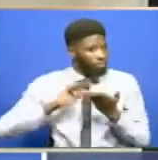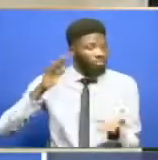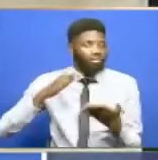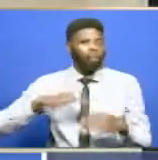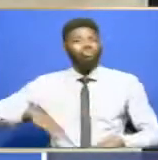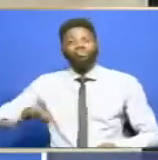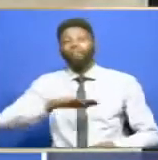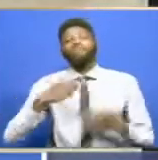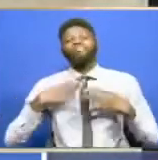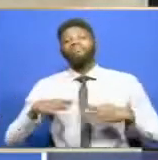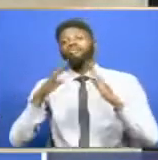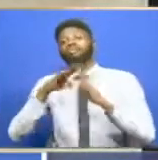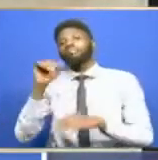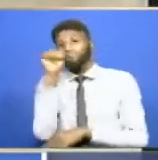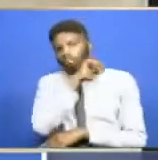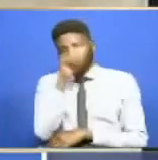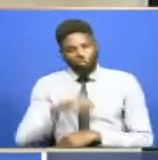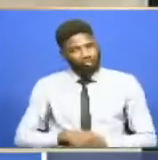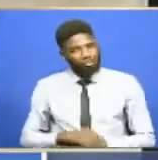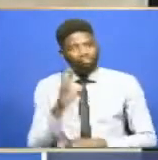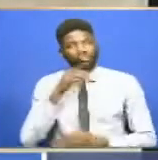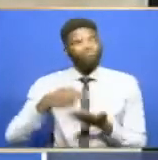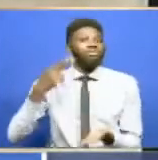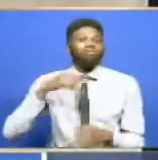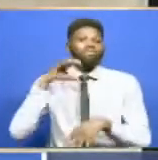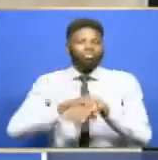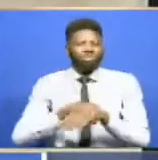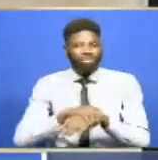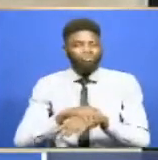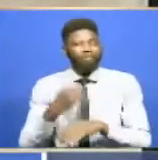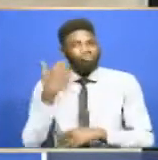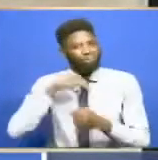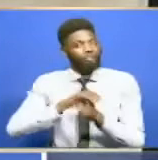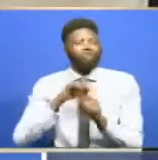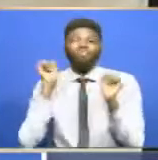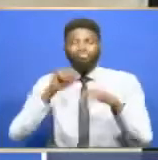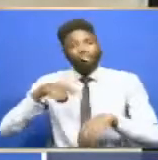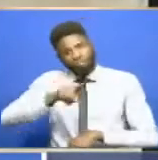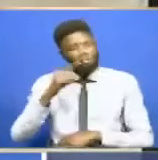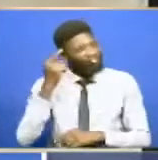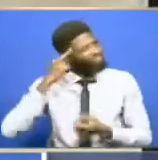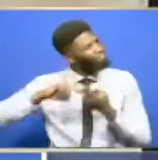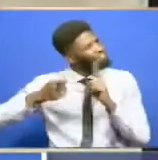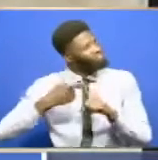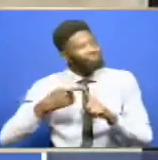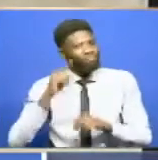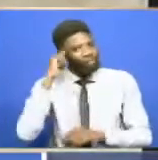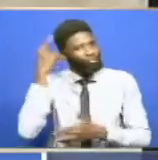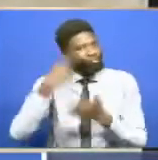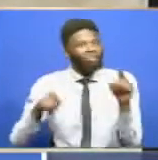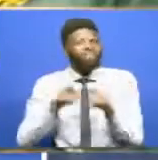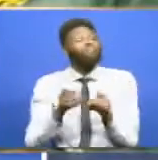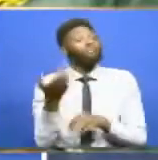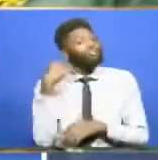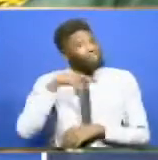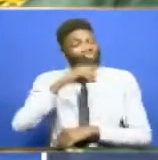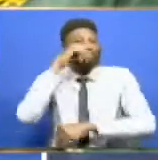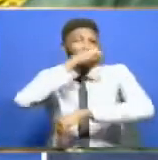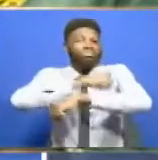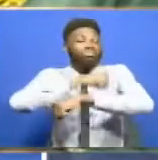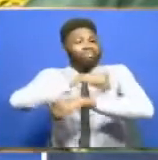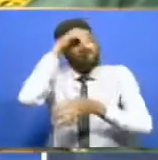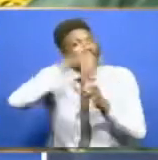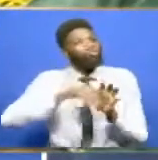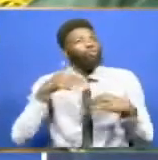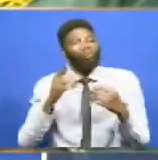settlements, are at a higher risk of getting this disease. What was going through your mind? And at that time, were you in school or at